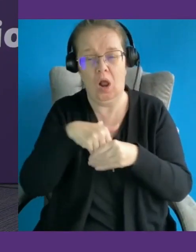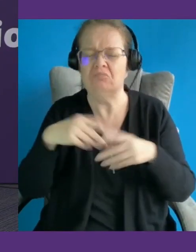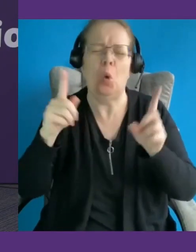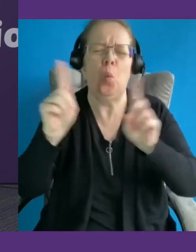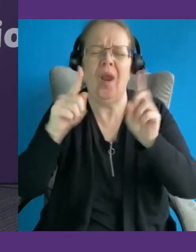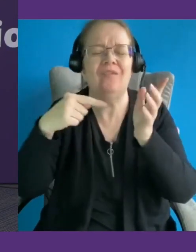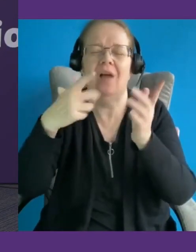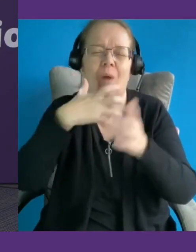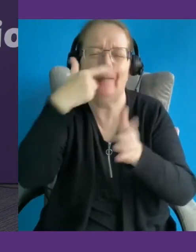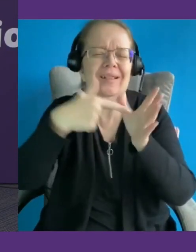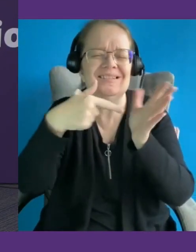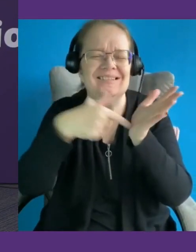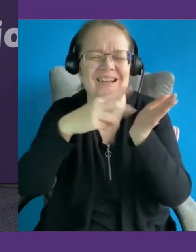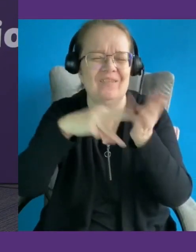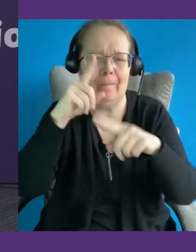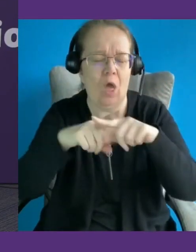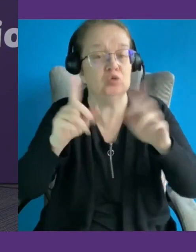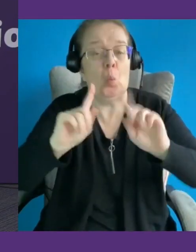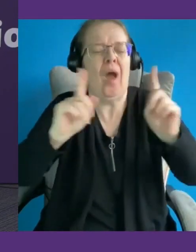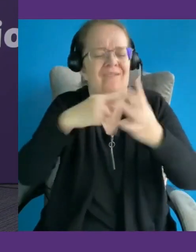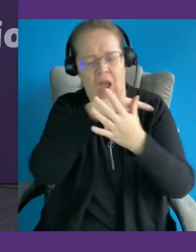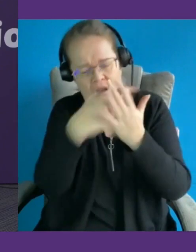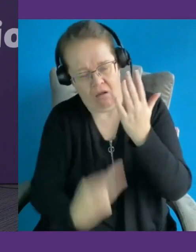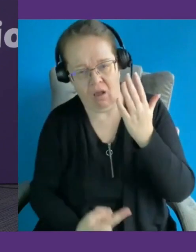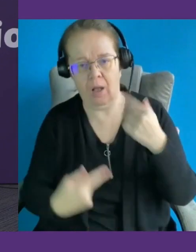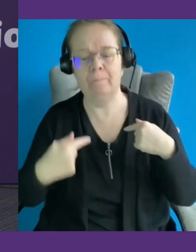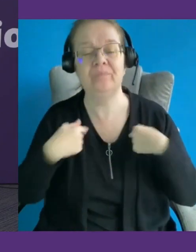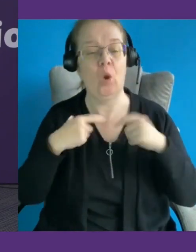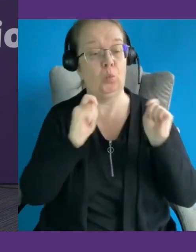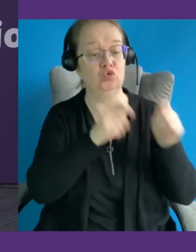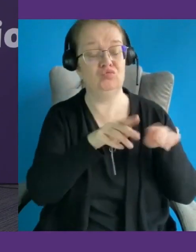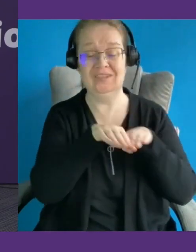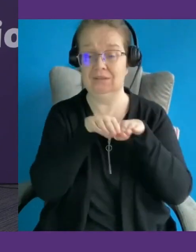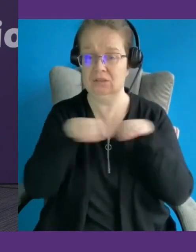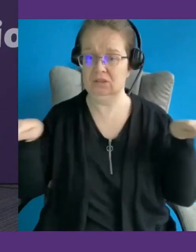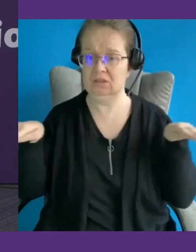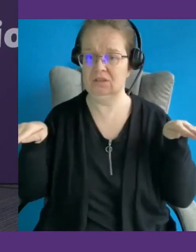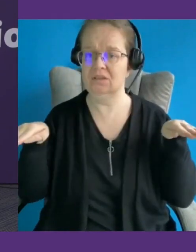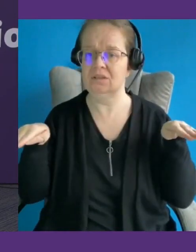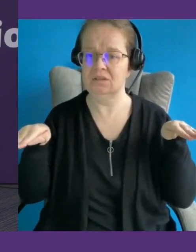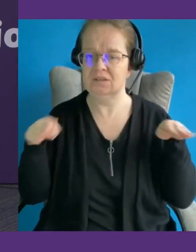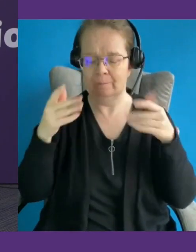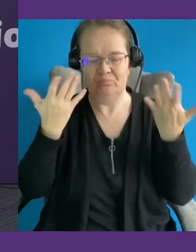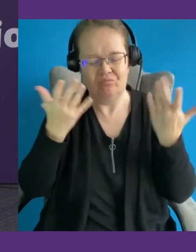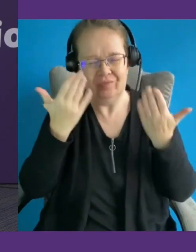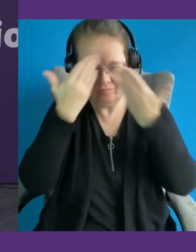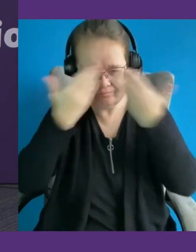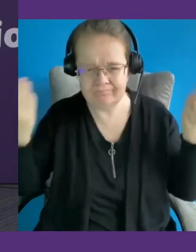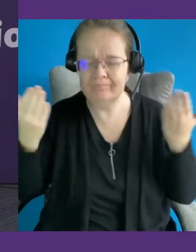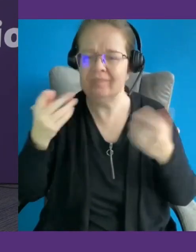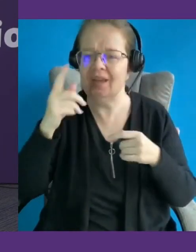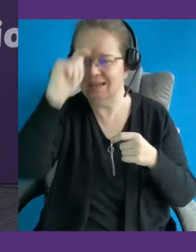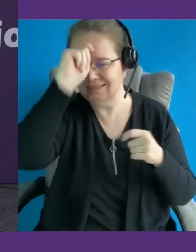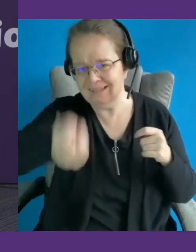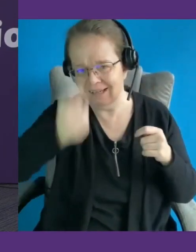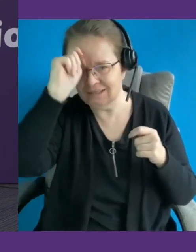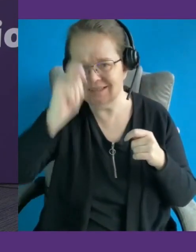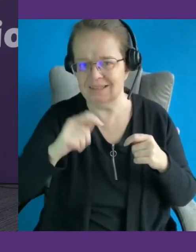be, that we are treating everyone with dignity and respect. Right, so really hugely, and not simple, from our point of view,